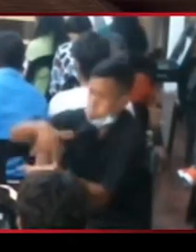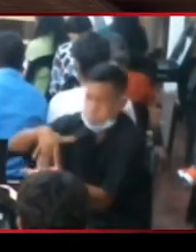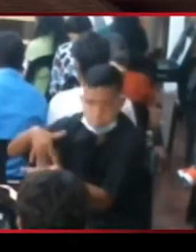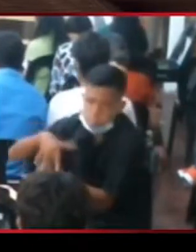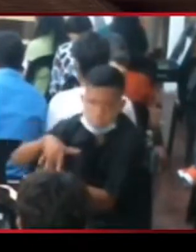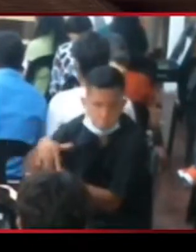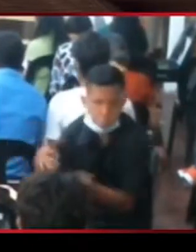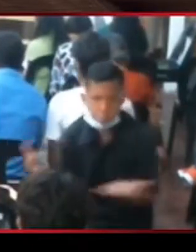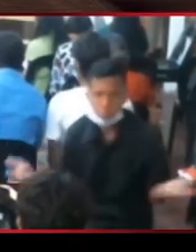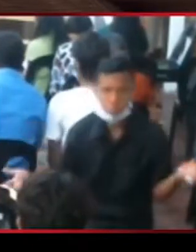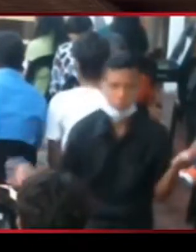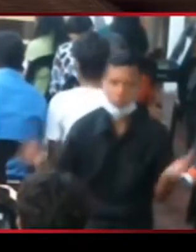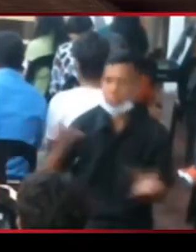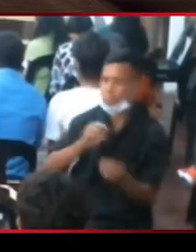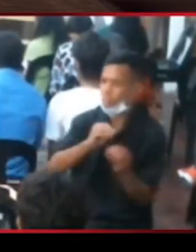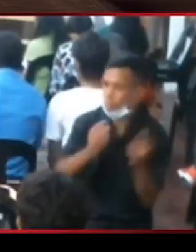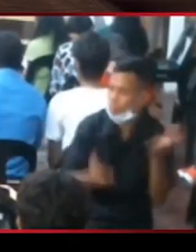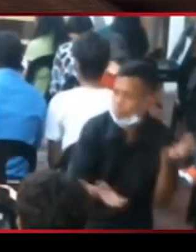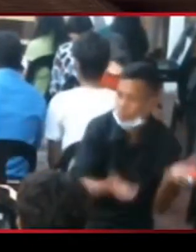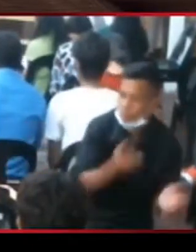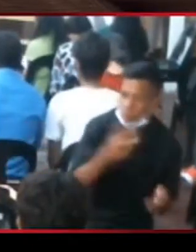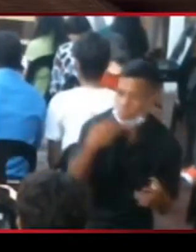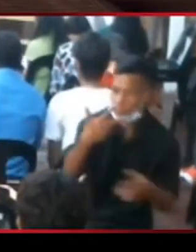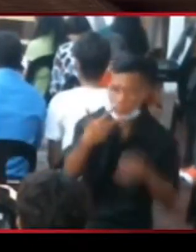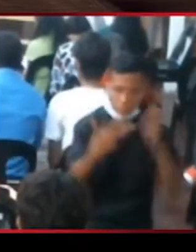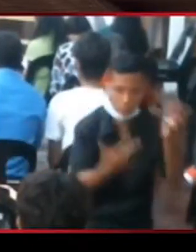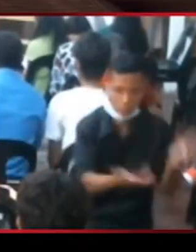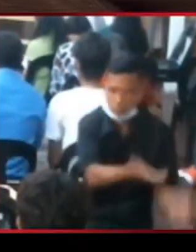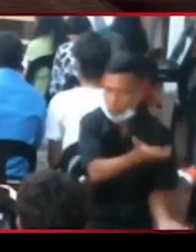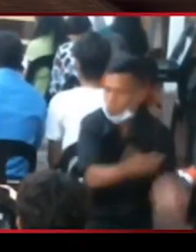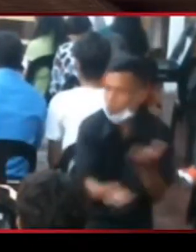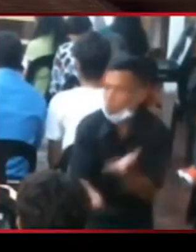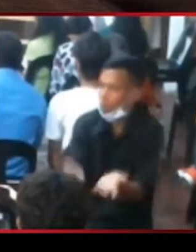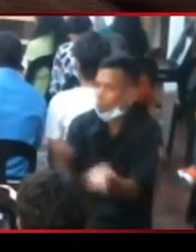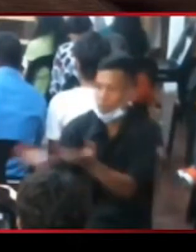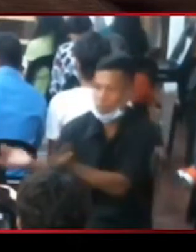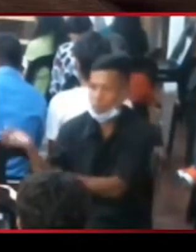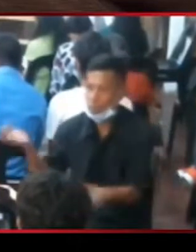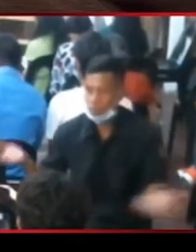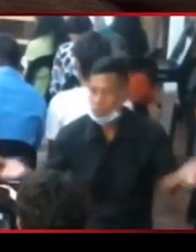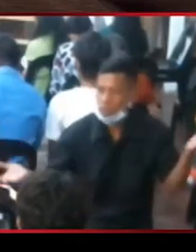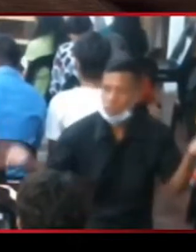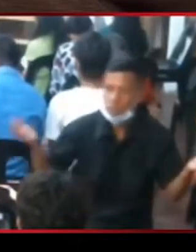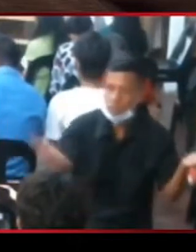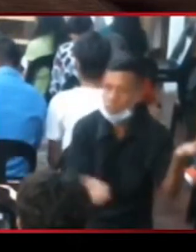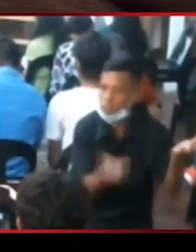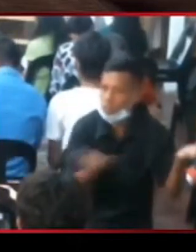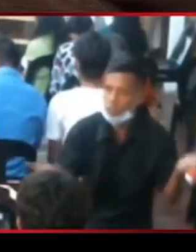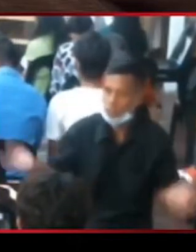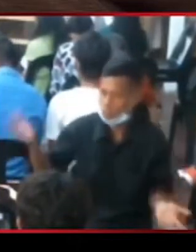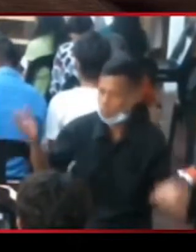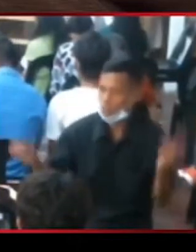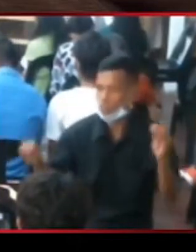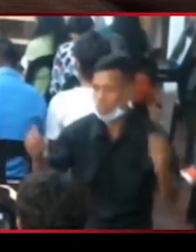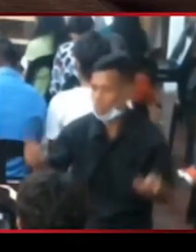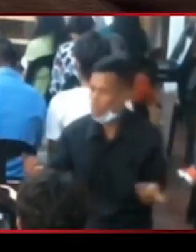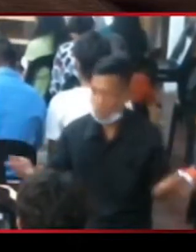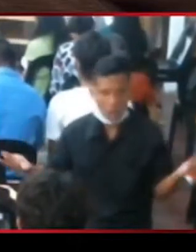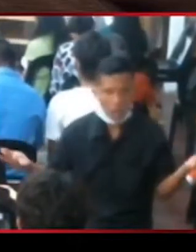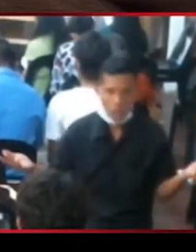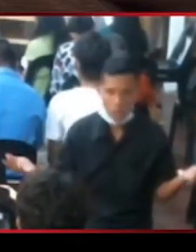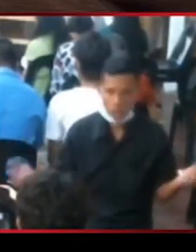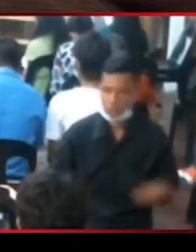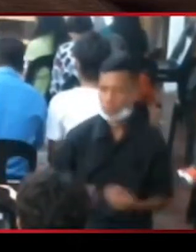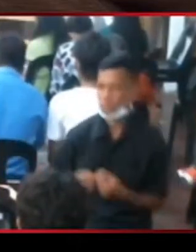And I can get tempted just like anybody else, because I'm still a sinner saved by grace. I don't walk